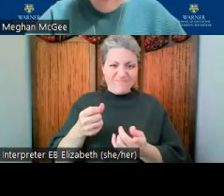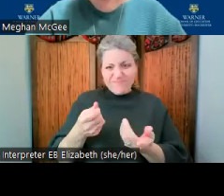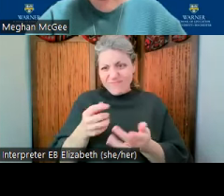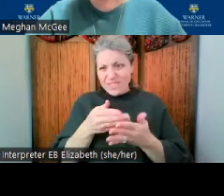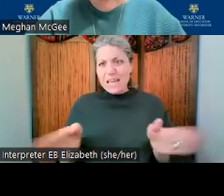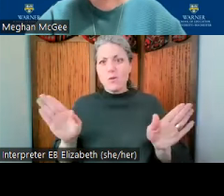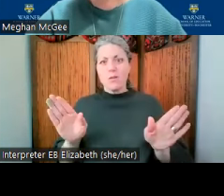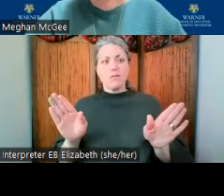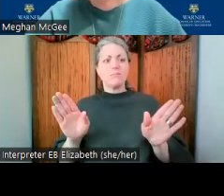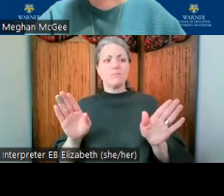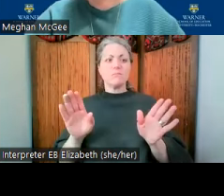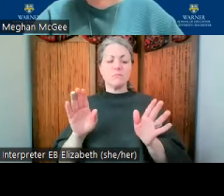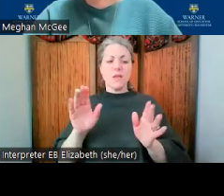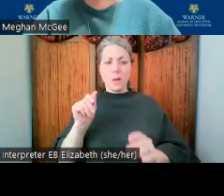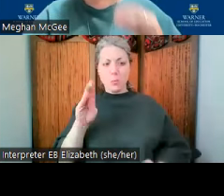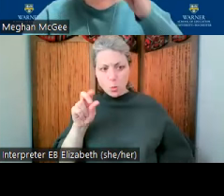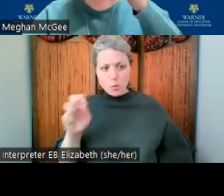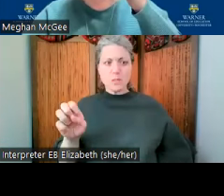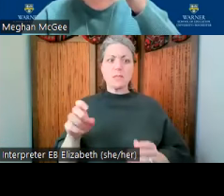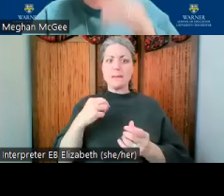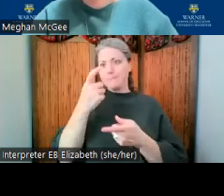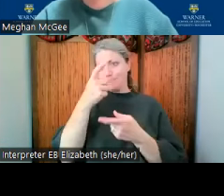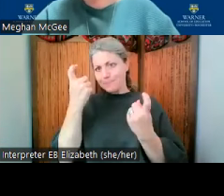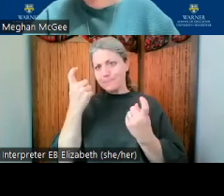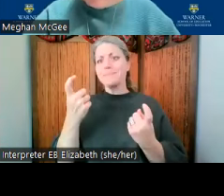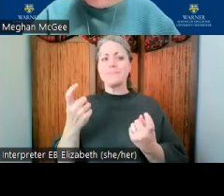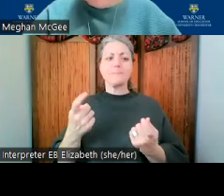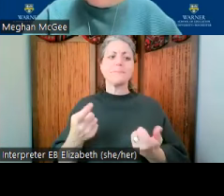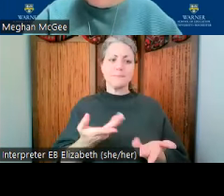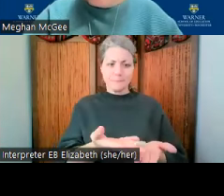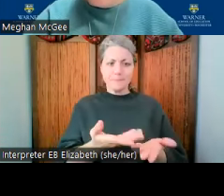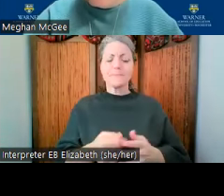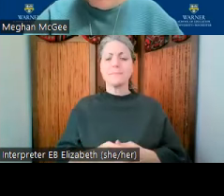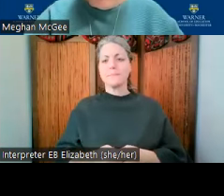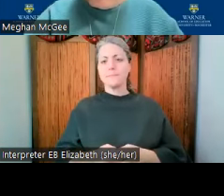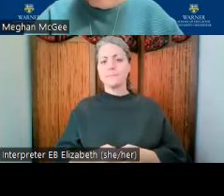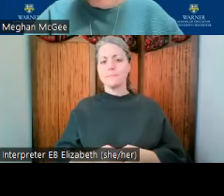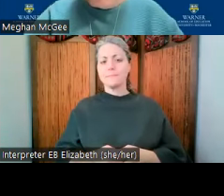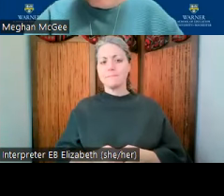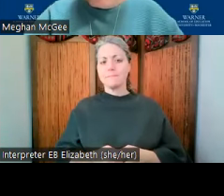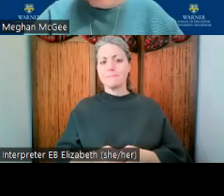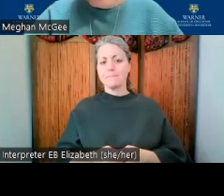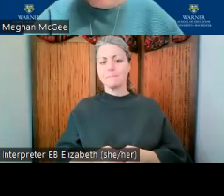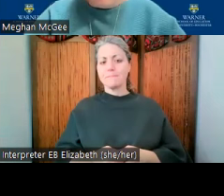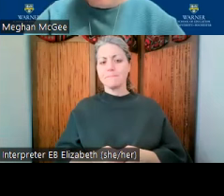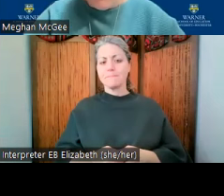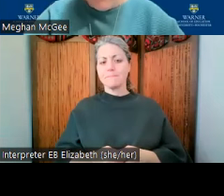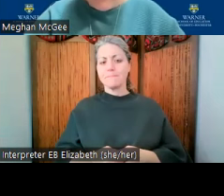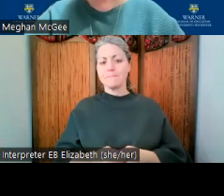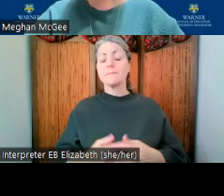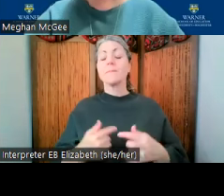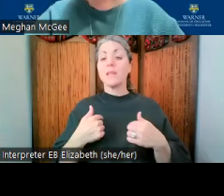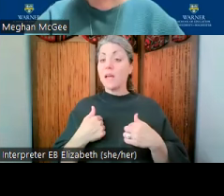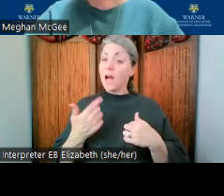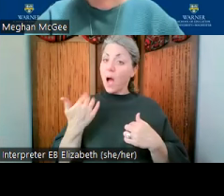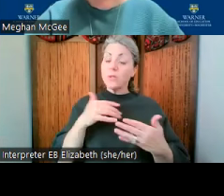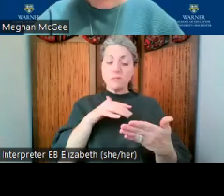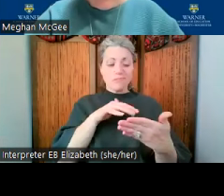I was looking at a study even just last night that I didn't get through, so I couldn't give you the